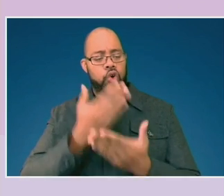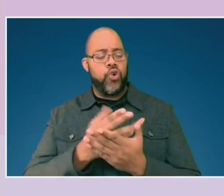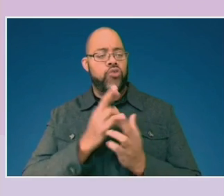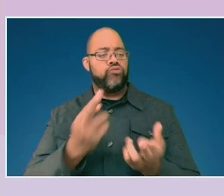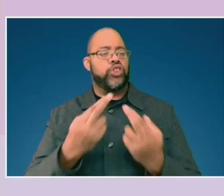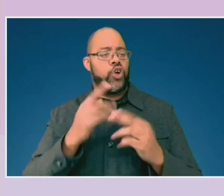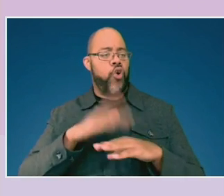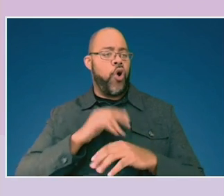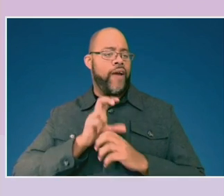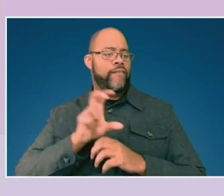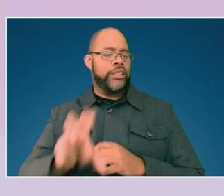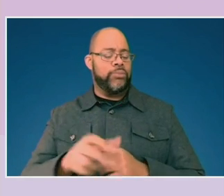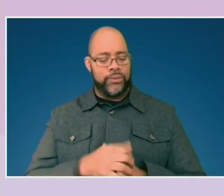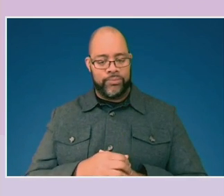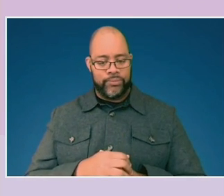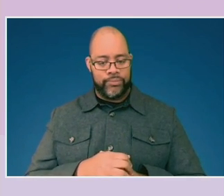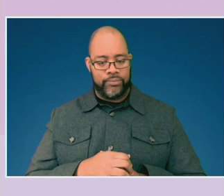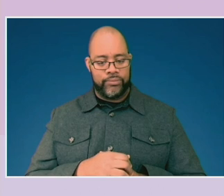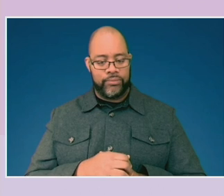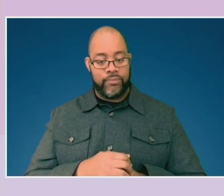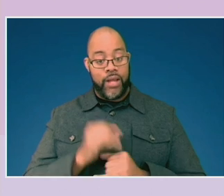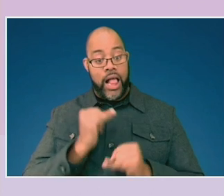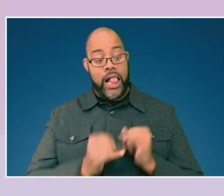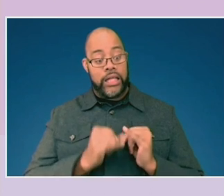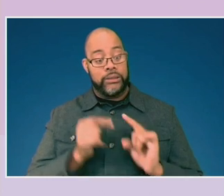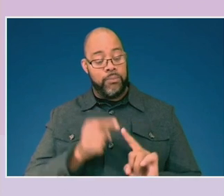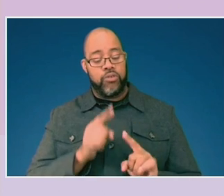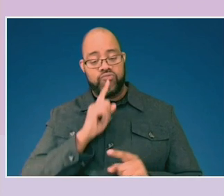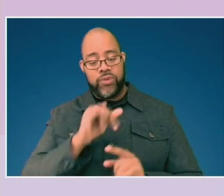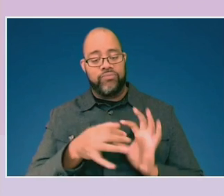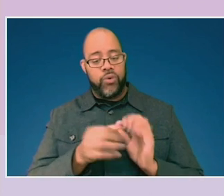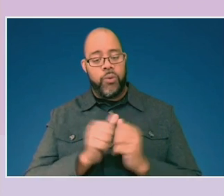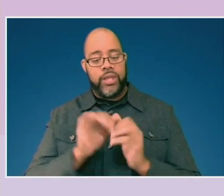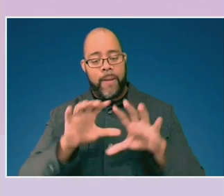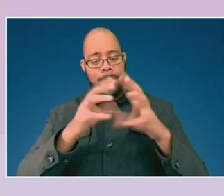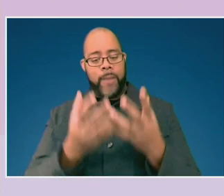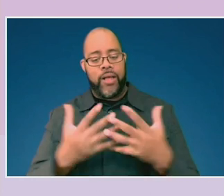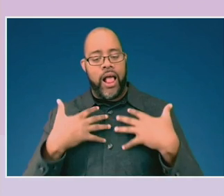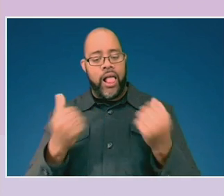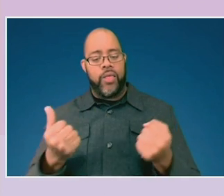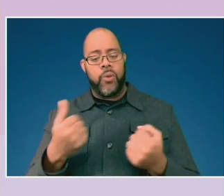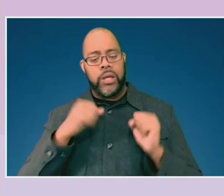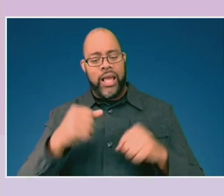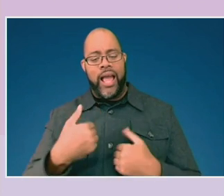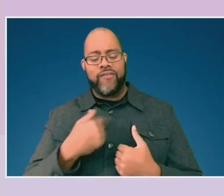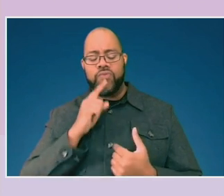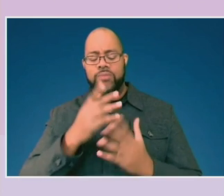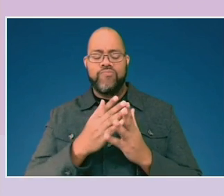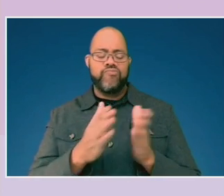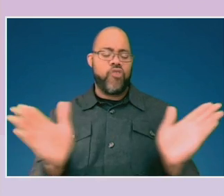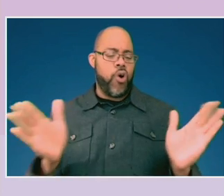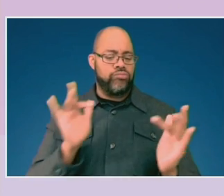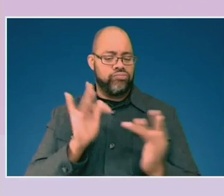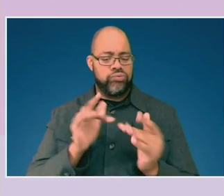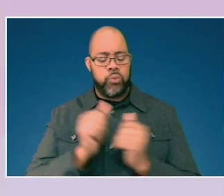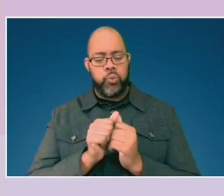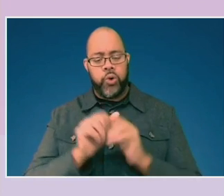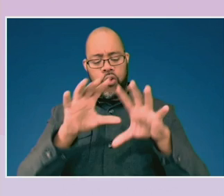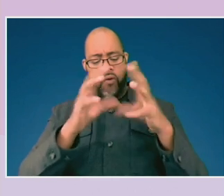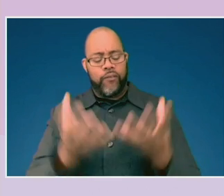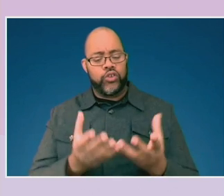on our investment. And then the last point here is really around that population health piece. We can have a really broad reach with universal